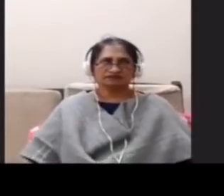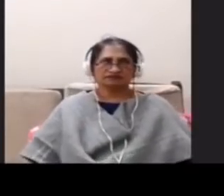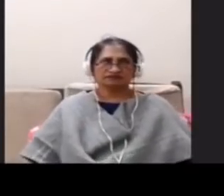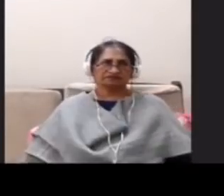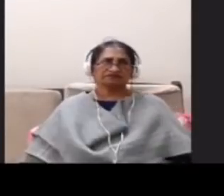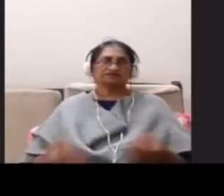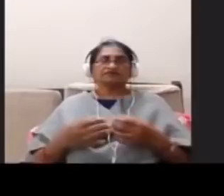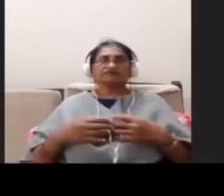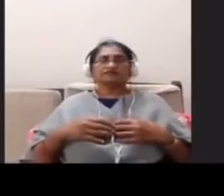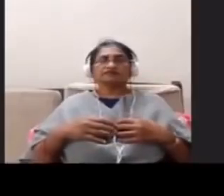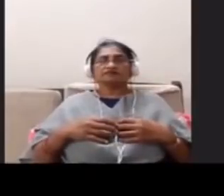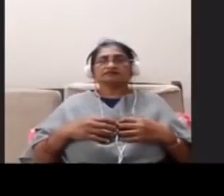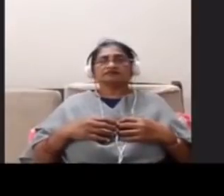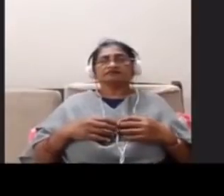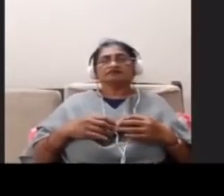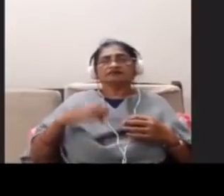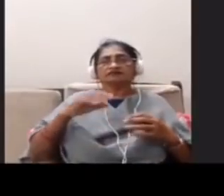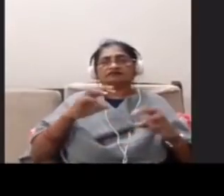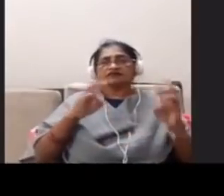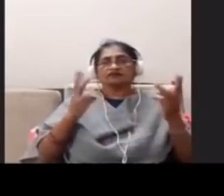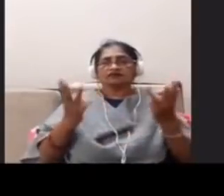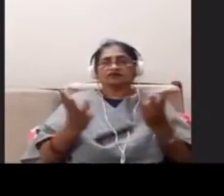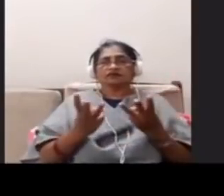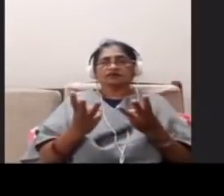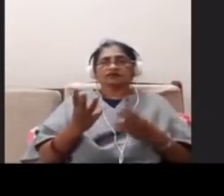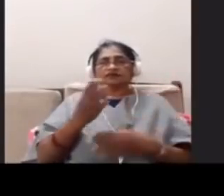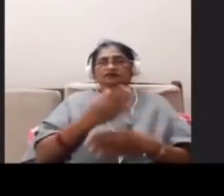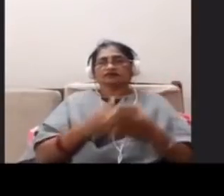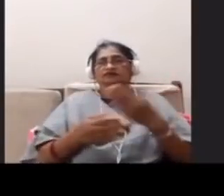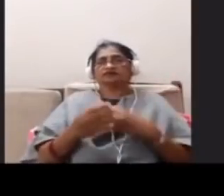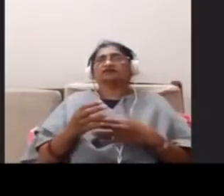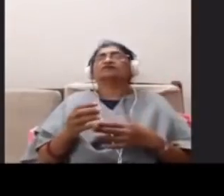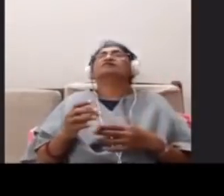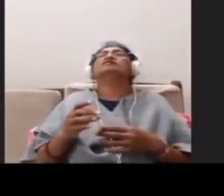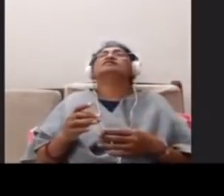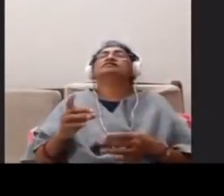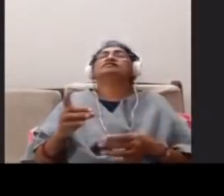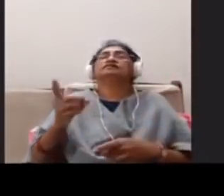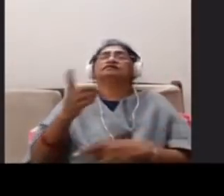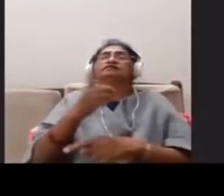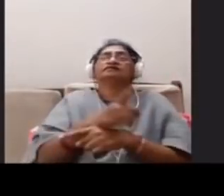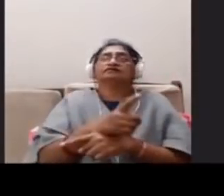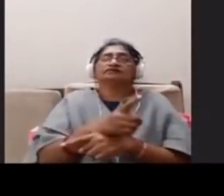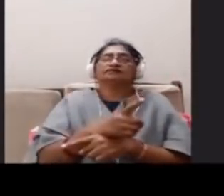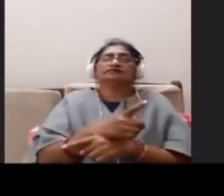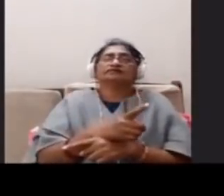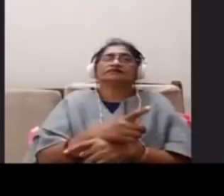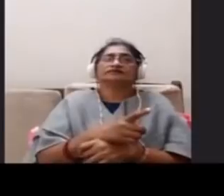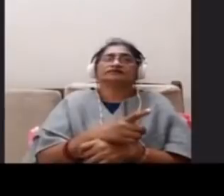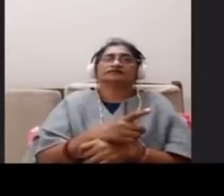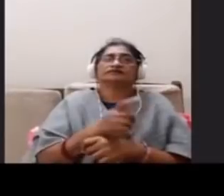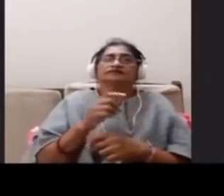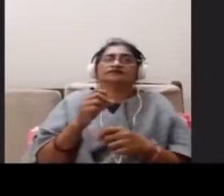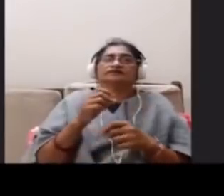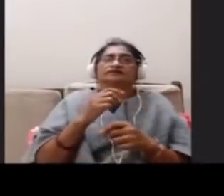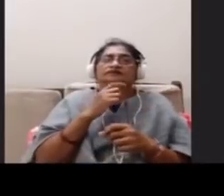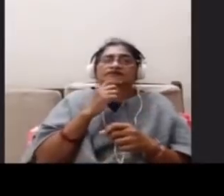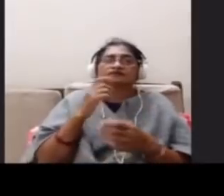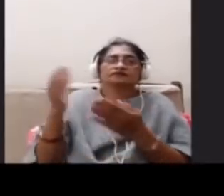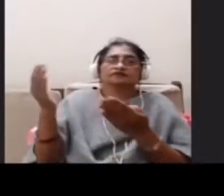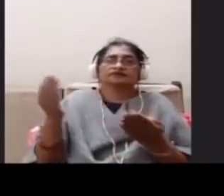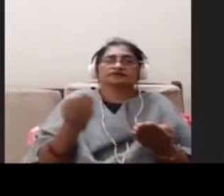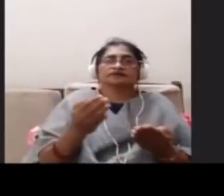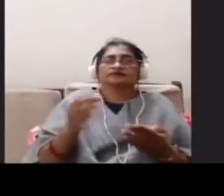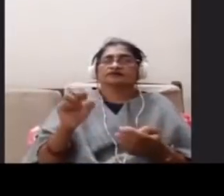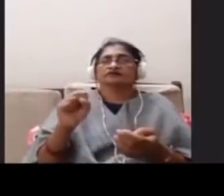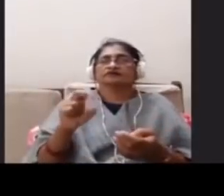seminar related to World Disabilities Day, has asked Ms. Suman Venkatesh to represent her. Welcome, Ms. Suman